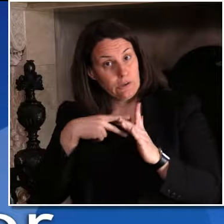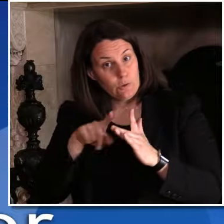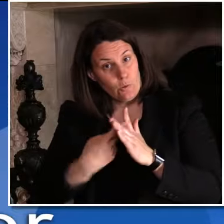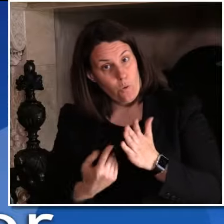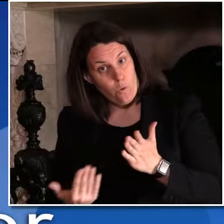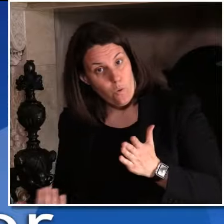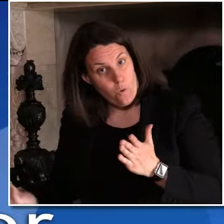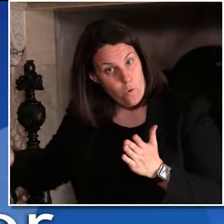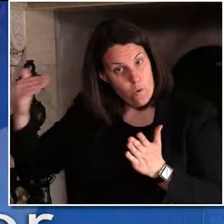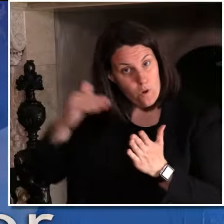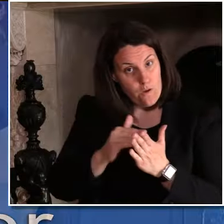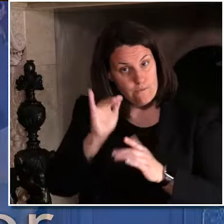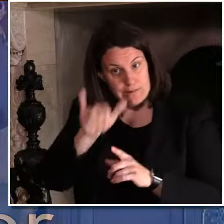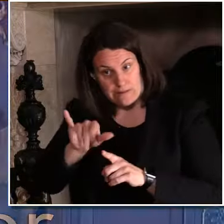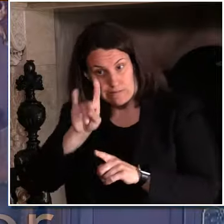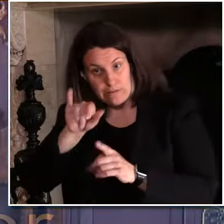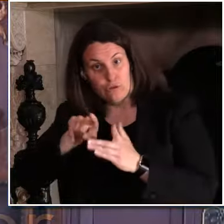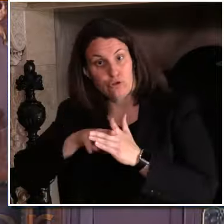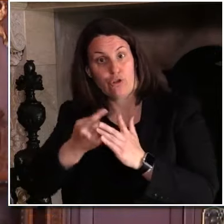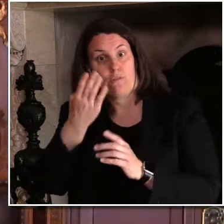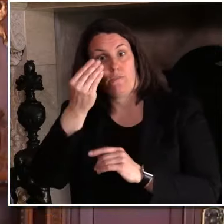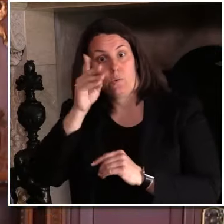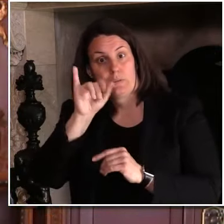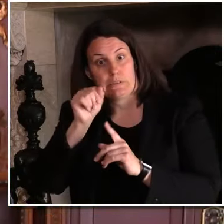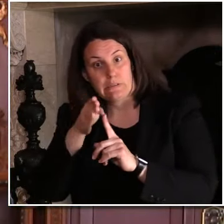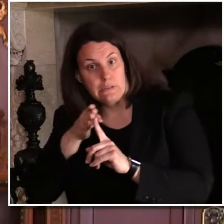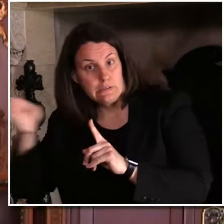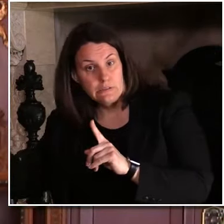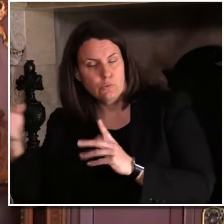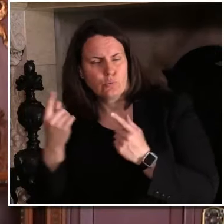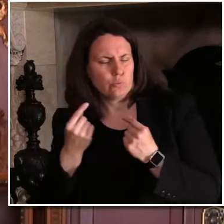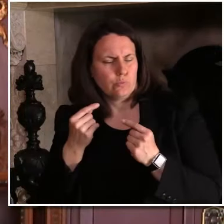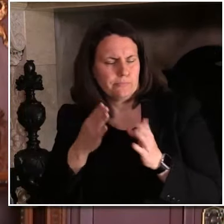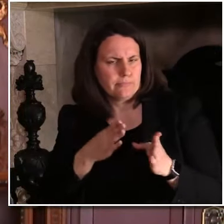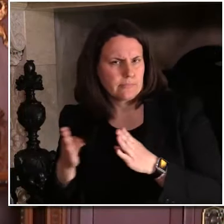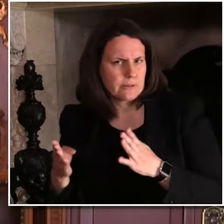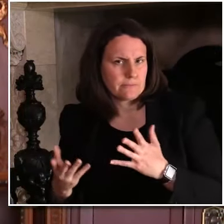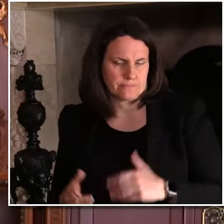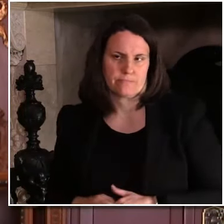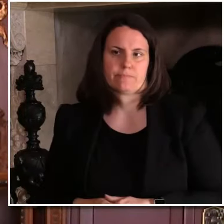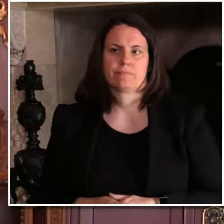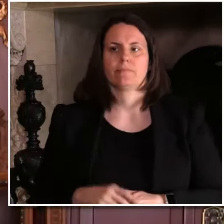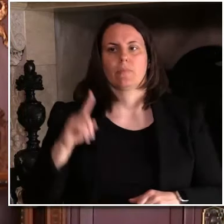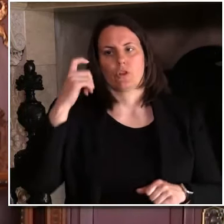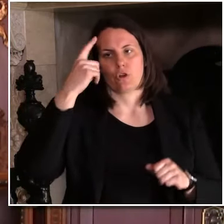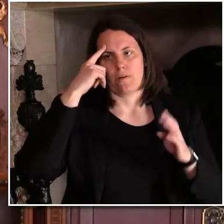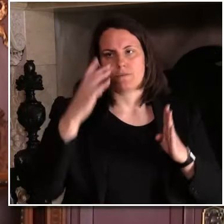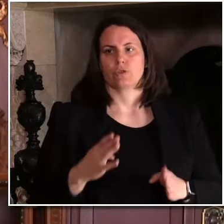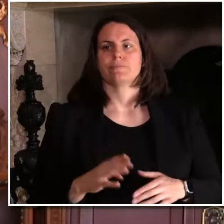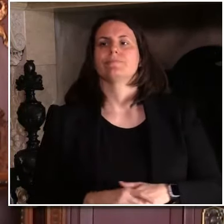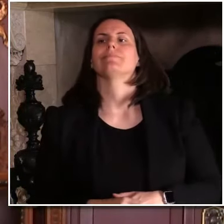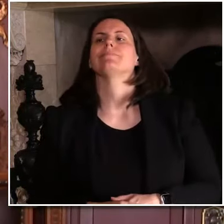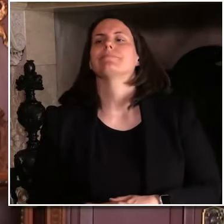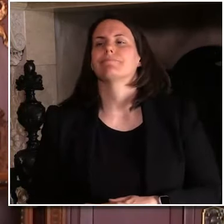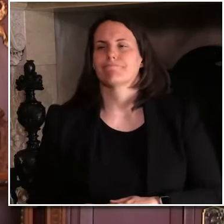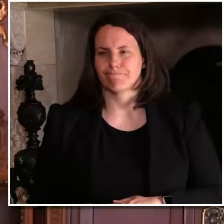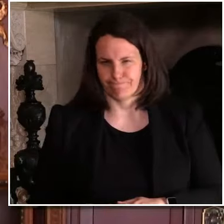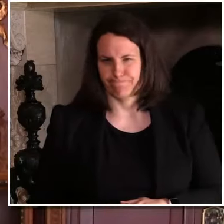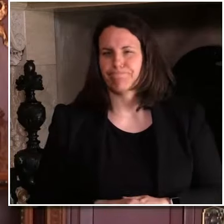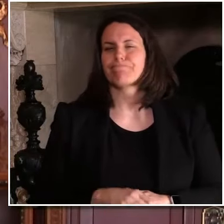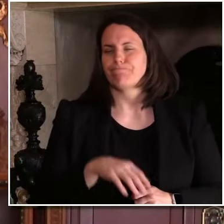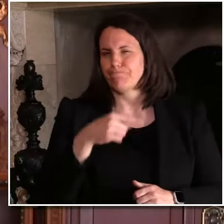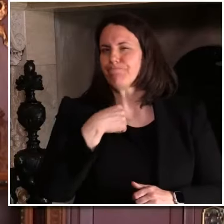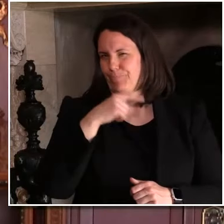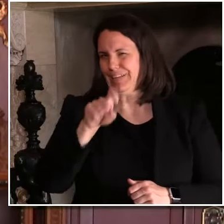a look at that. I suppose that question could be if there's a increase one day and not the next, and then increase.